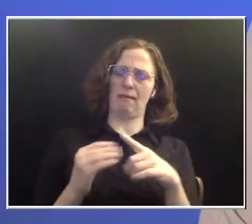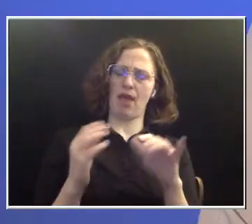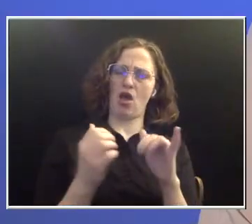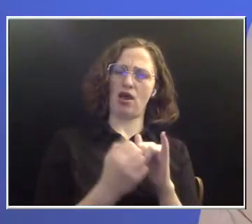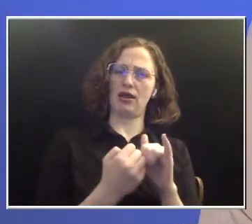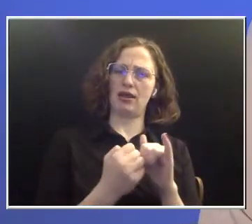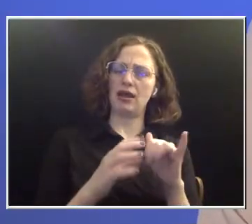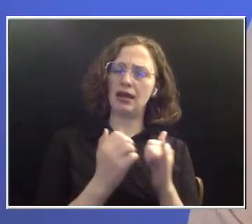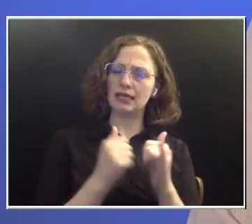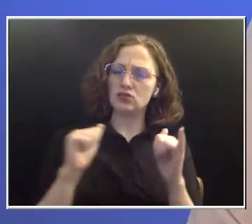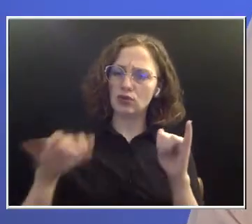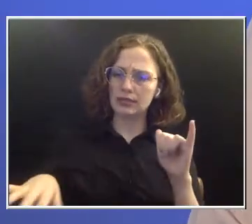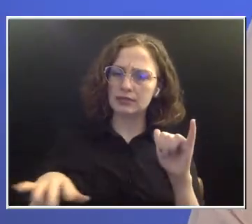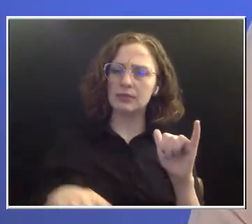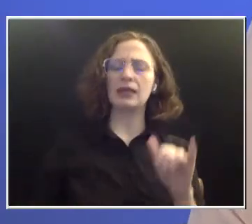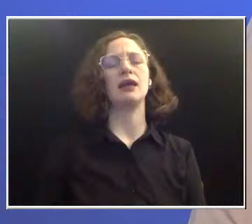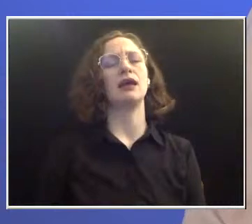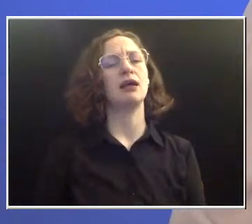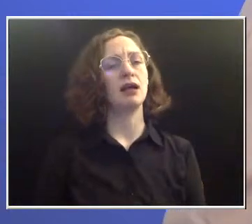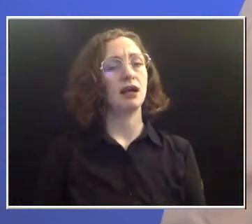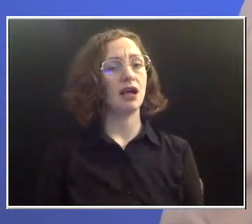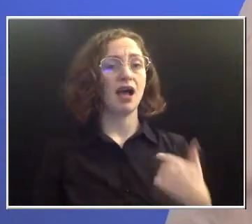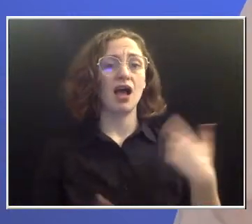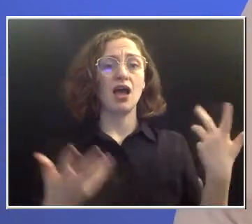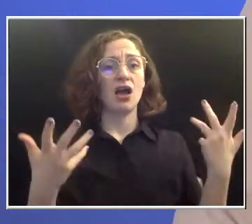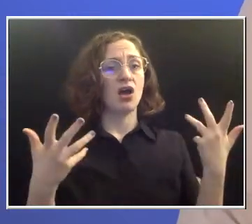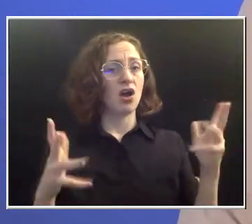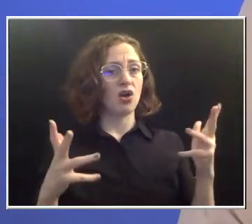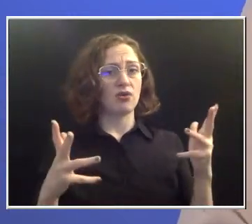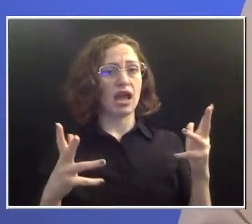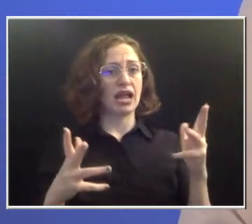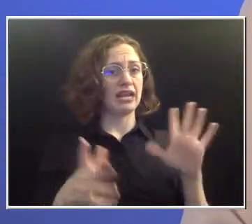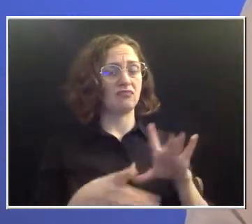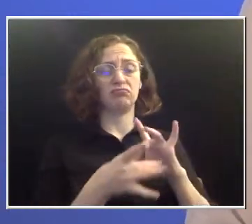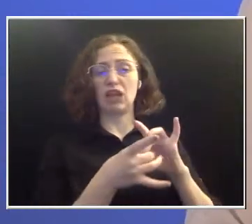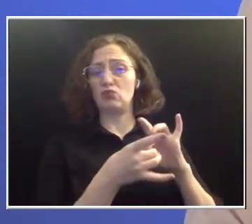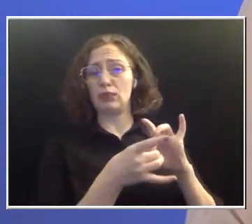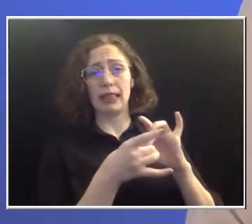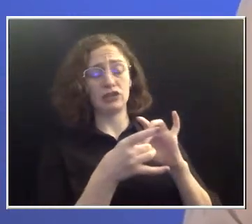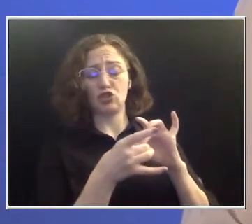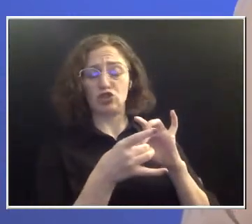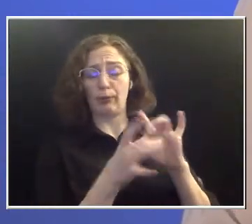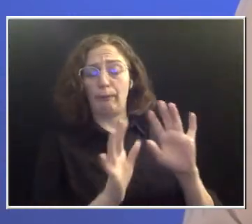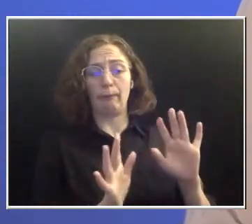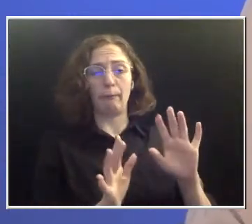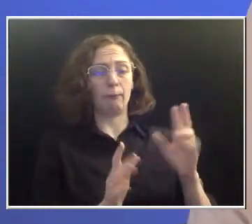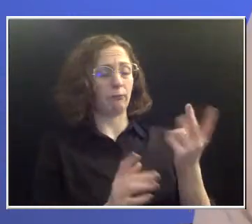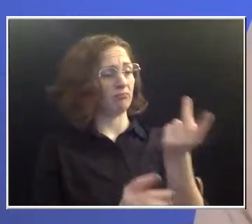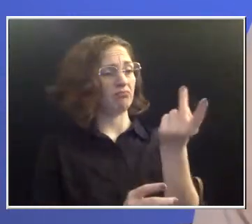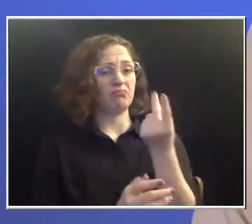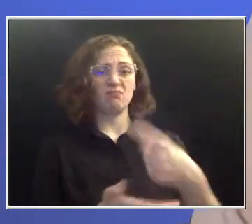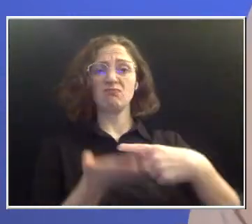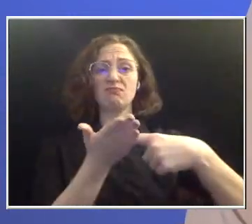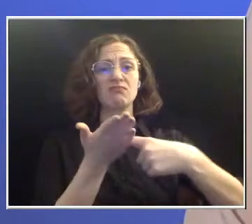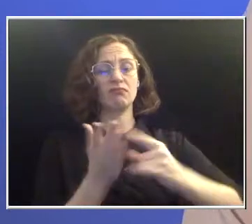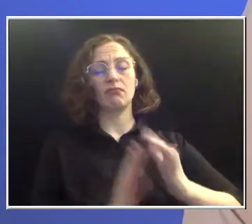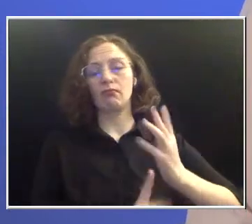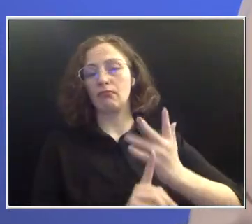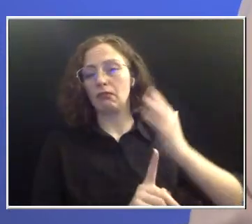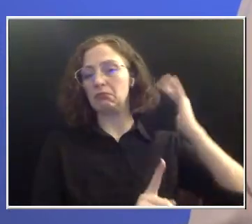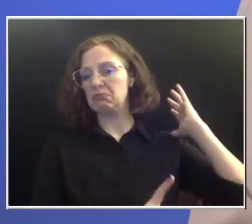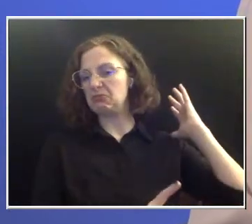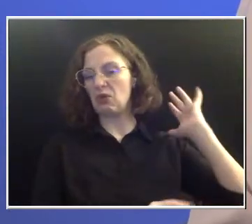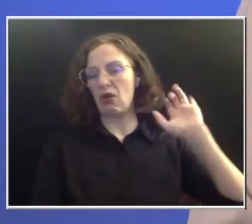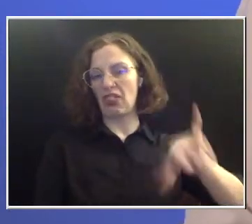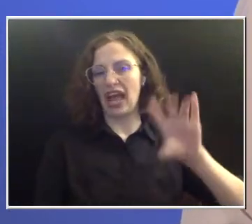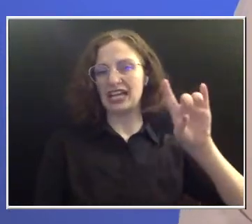was something that, I was already in a relationship. That's something that we had already talked about long before this diagnosis came along, that